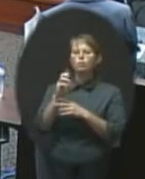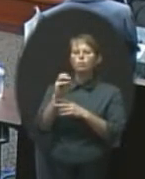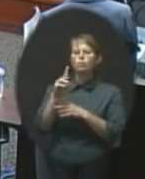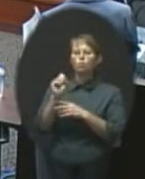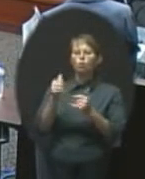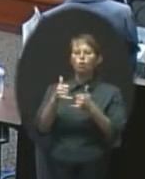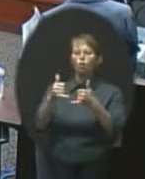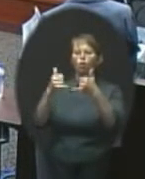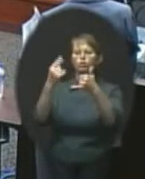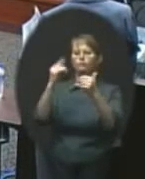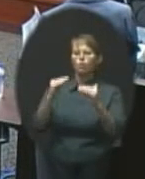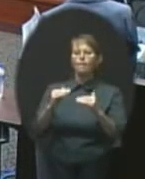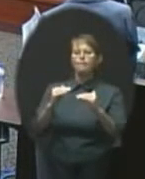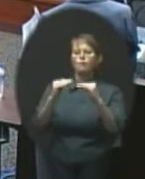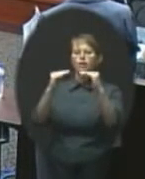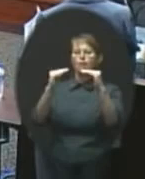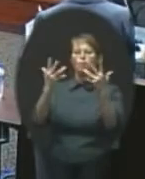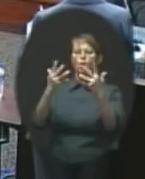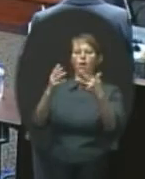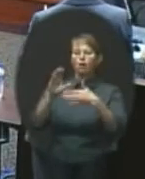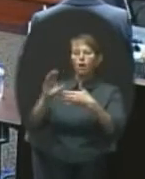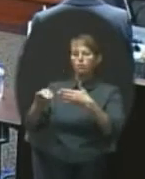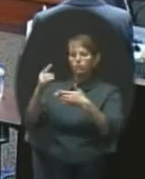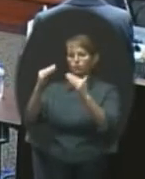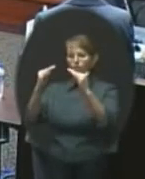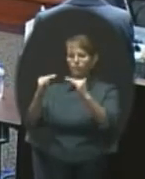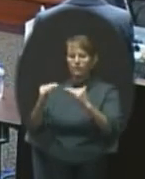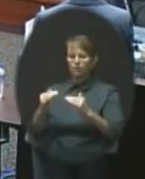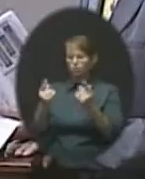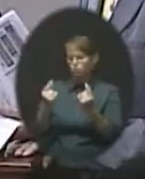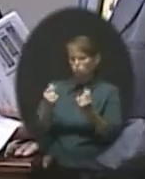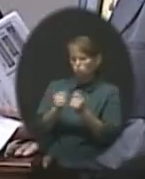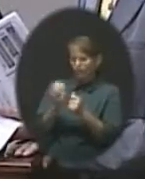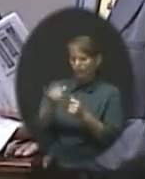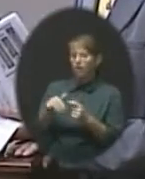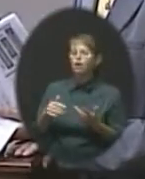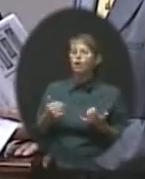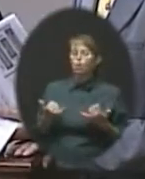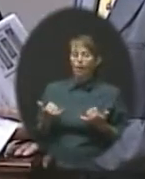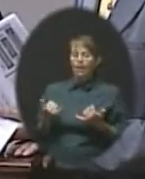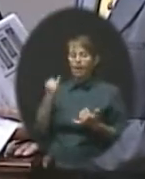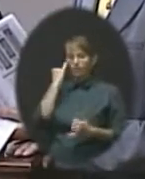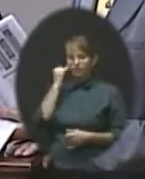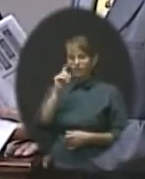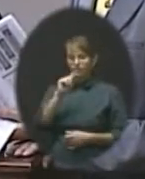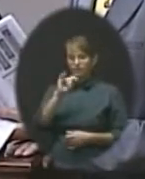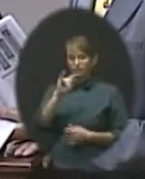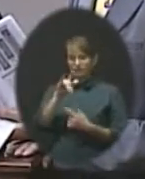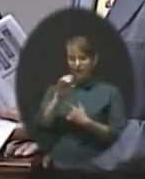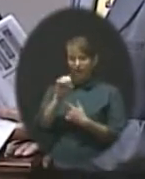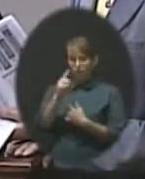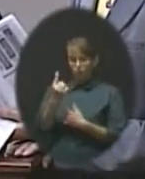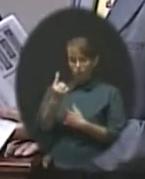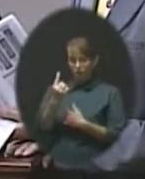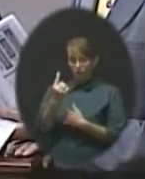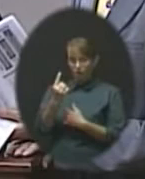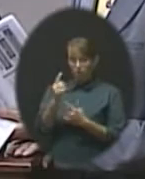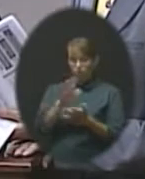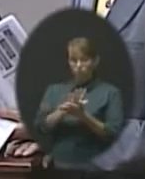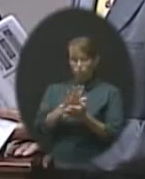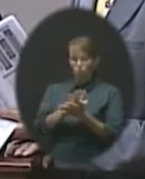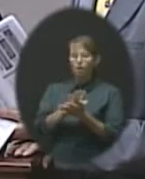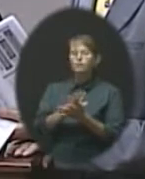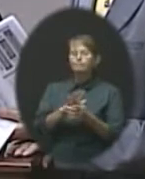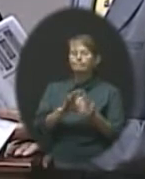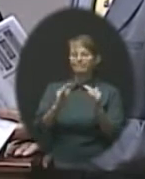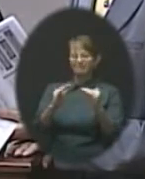need level schools? At this point, if you're a Title I school, you're held to a different standard than others. And really the